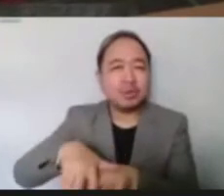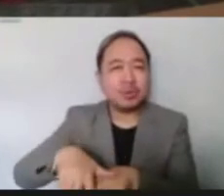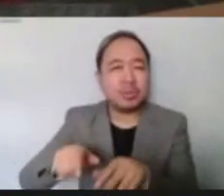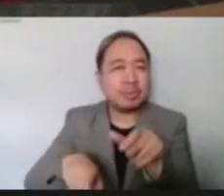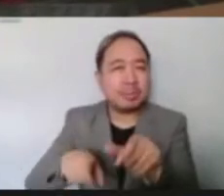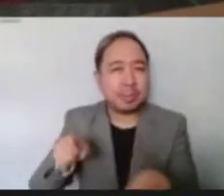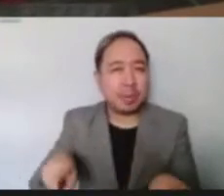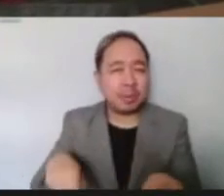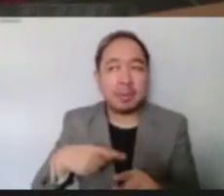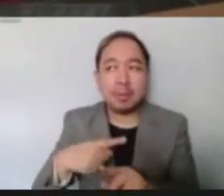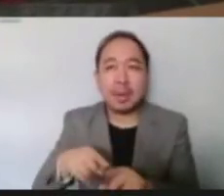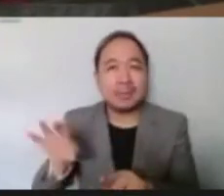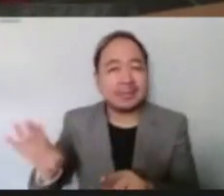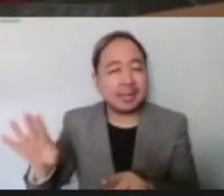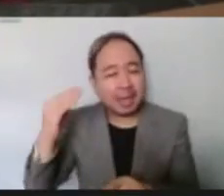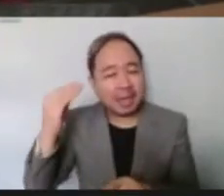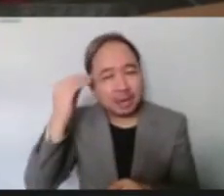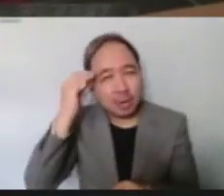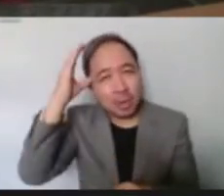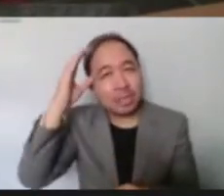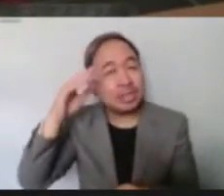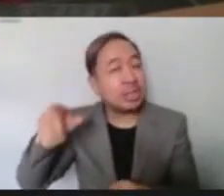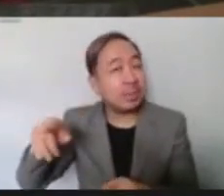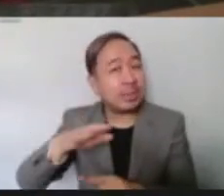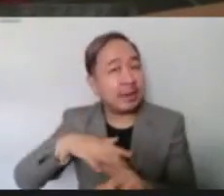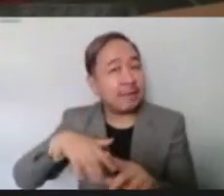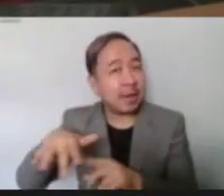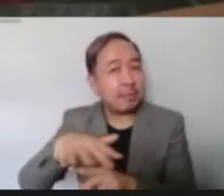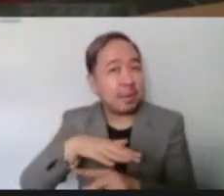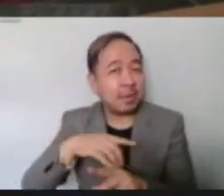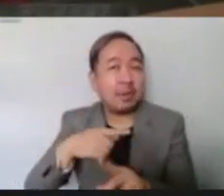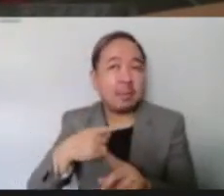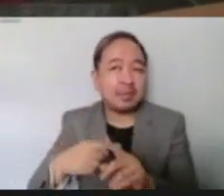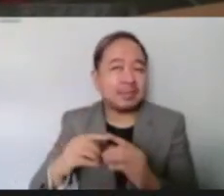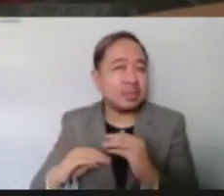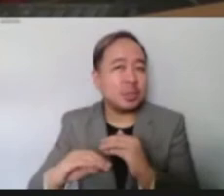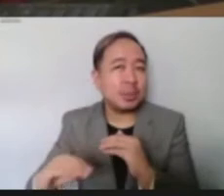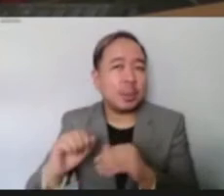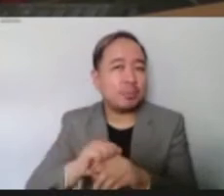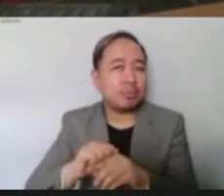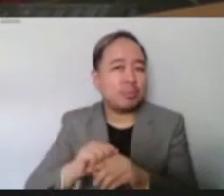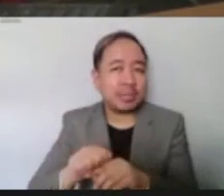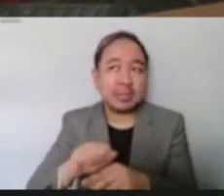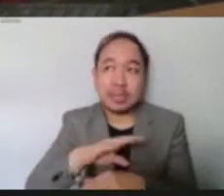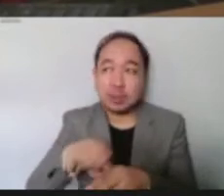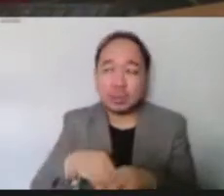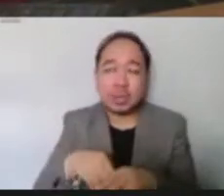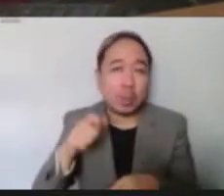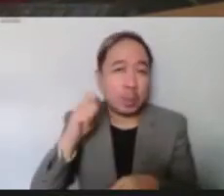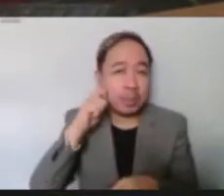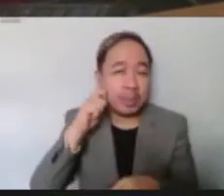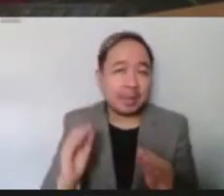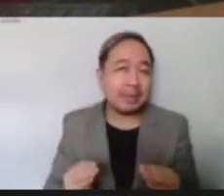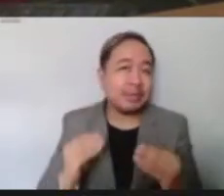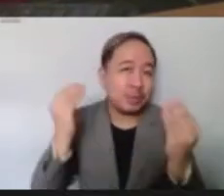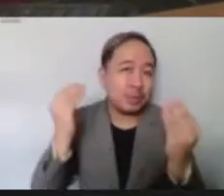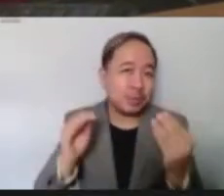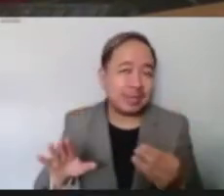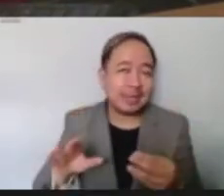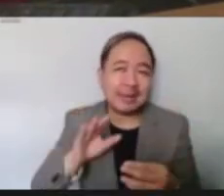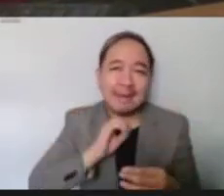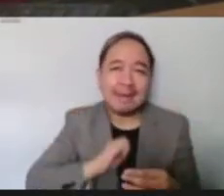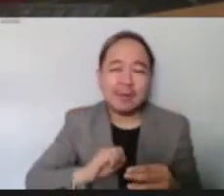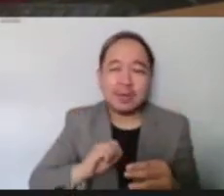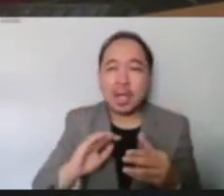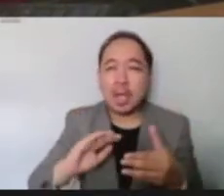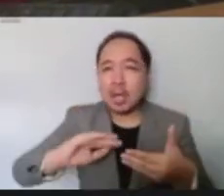environment friendly knowledge and sustainable practices including knowledge and practices of women Youth and their communities which are